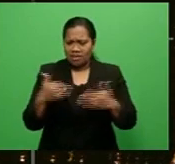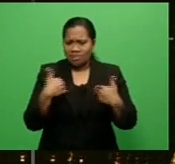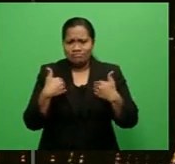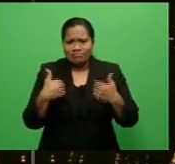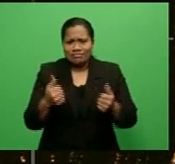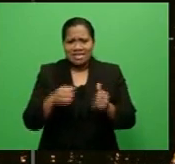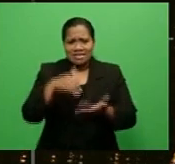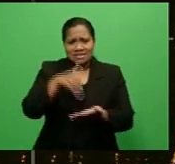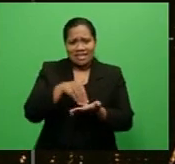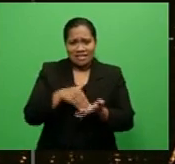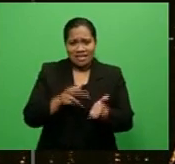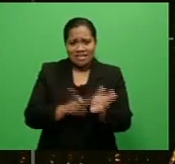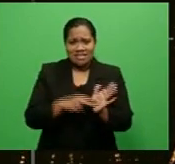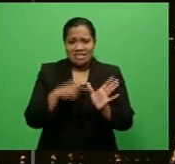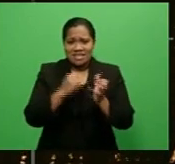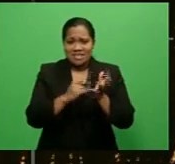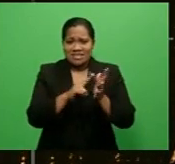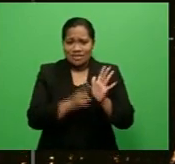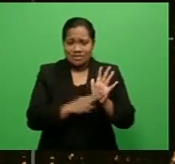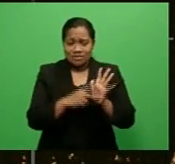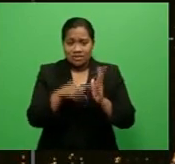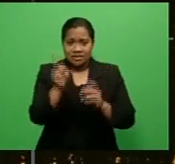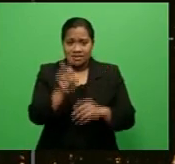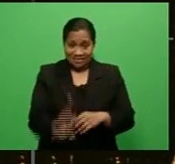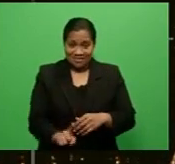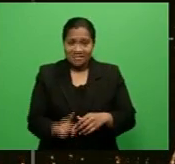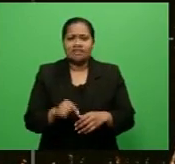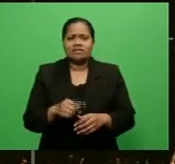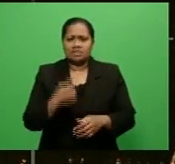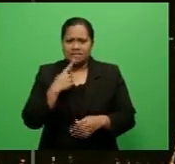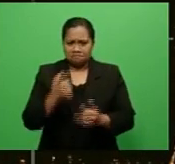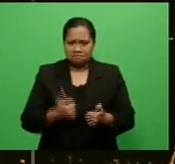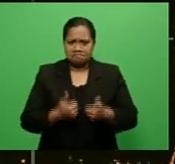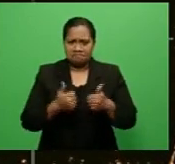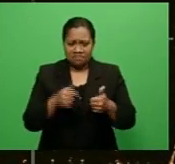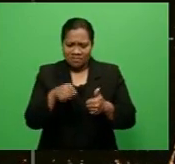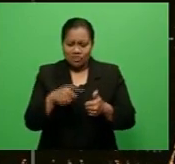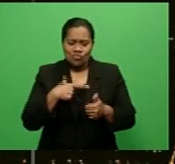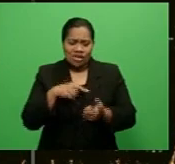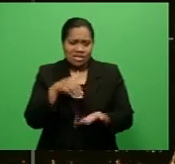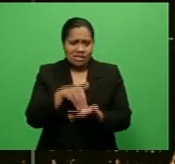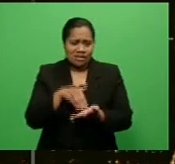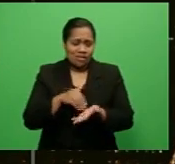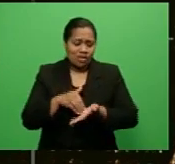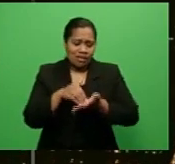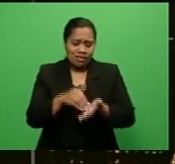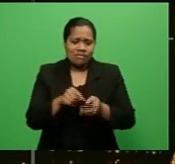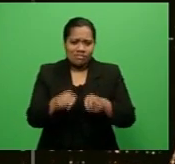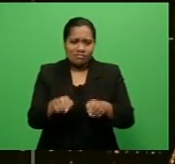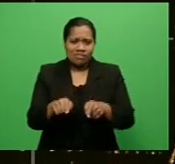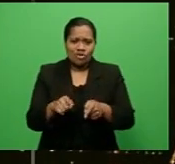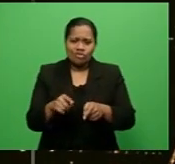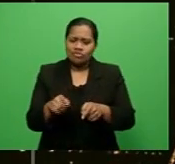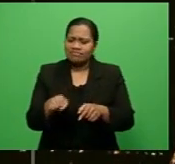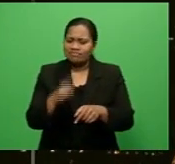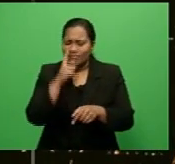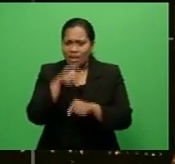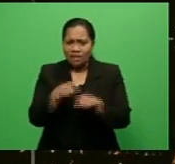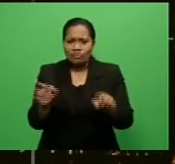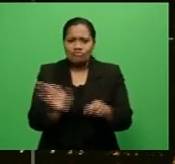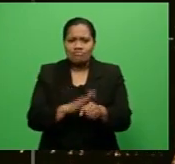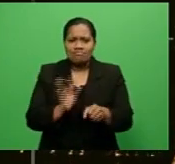in Asinu today, says it is a timely move, as the centre will help the public make healthy choices. Josai